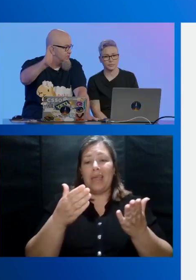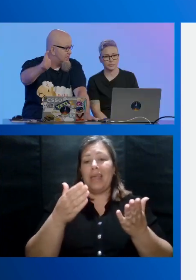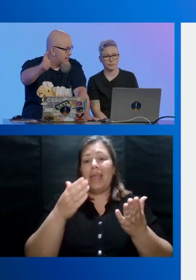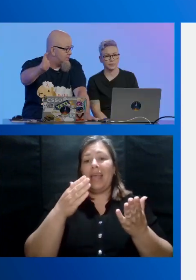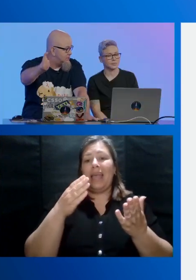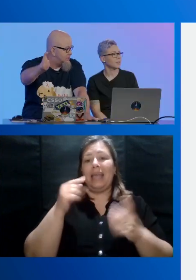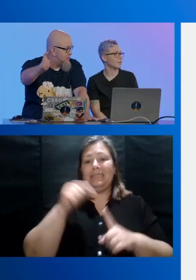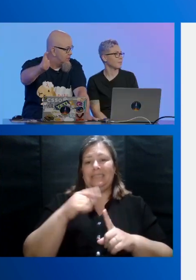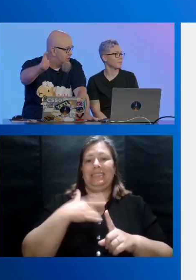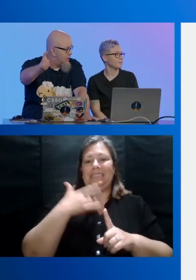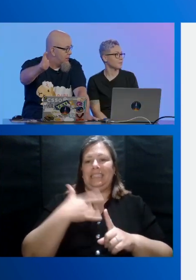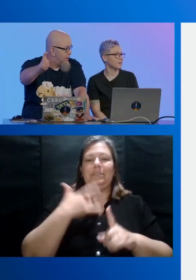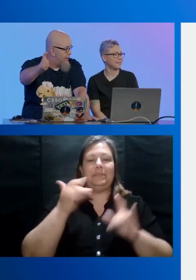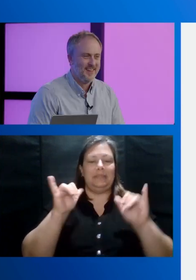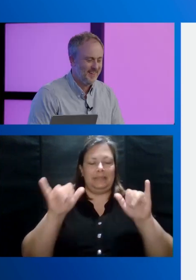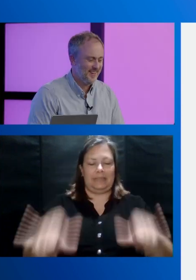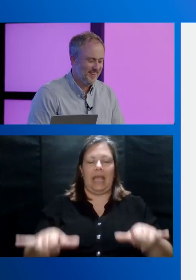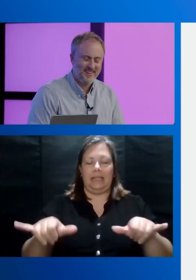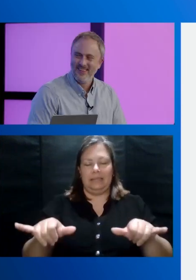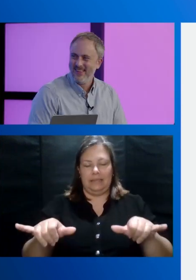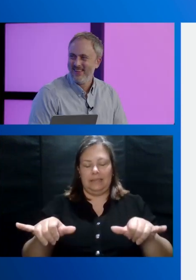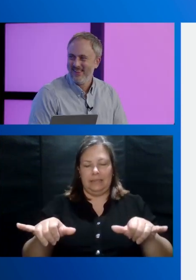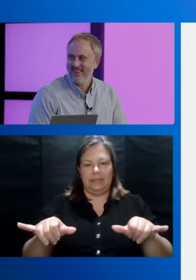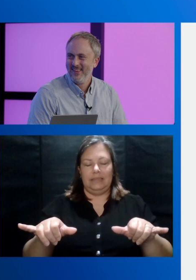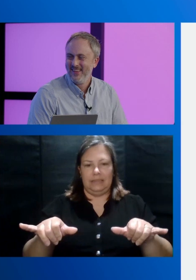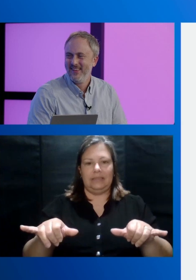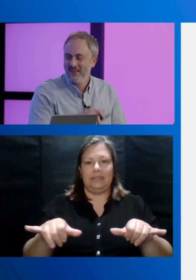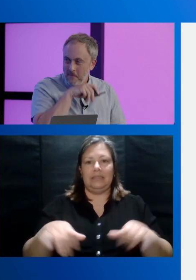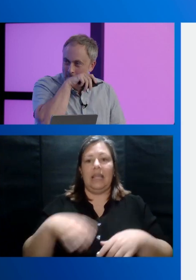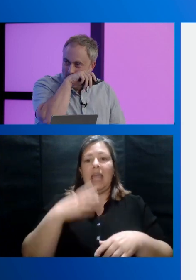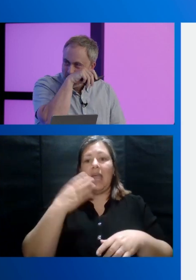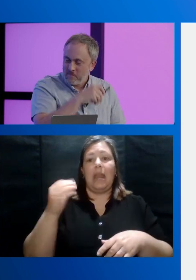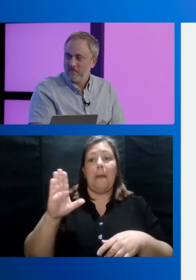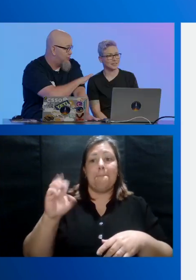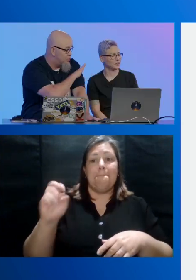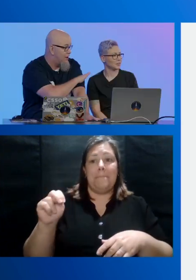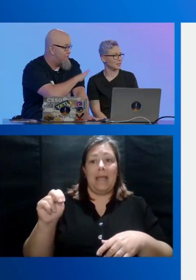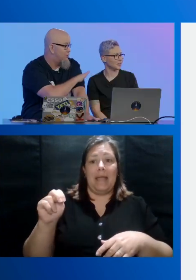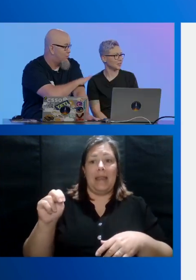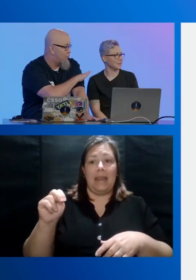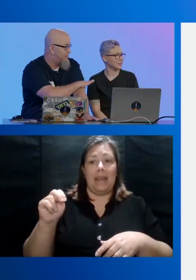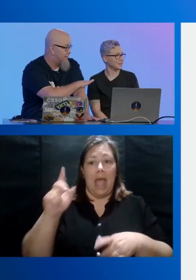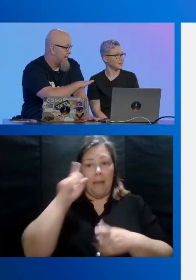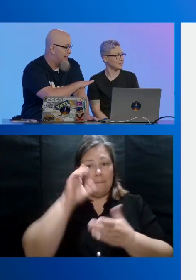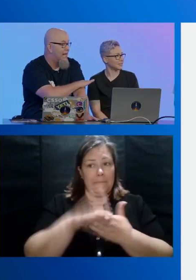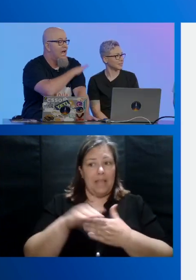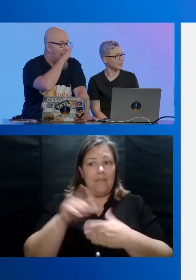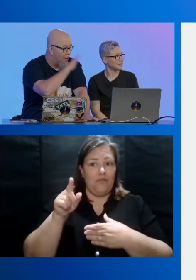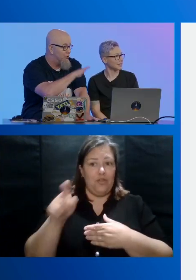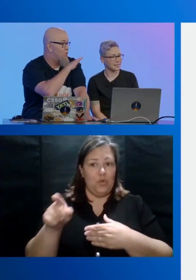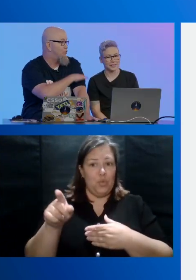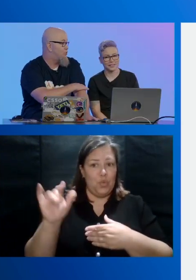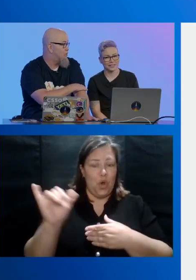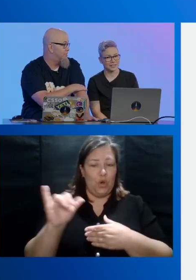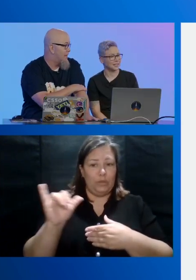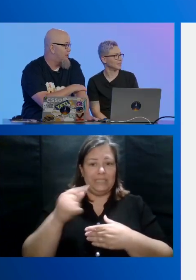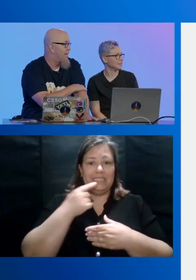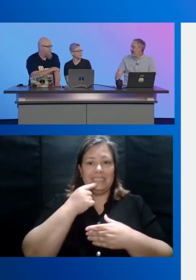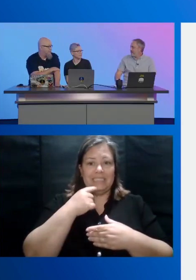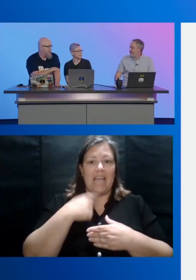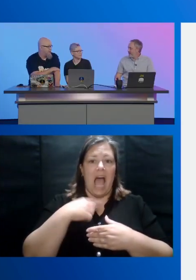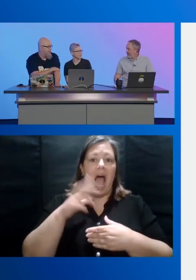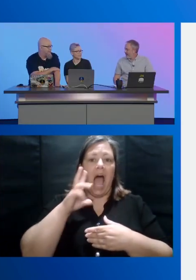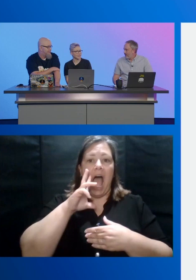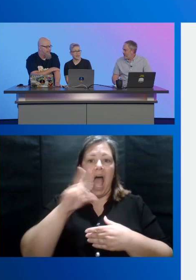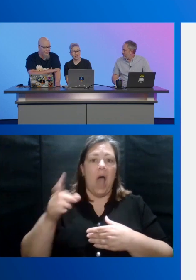still stands. Here and Ben, I believe you have been quoted saying, "I would hold CORS down."